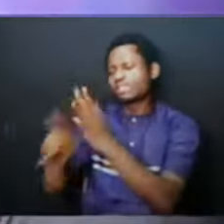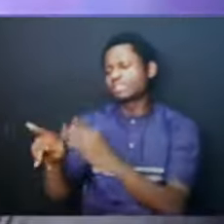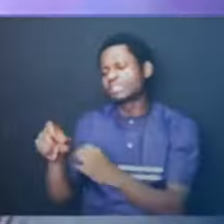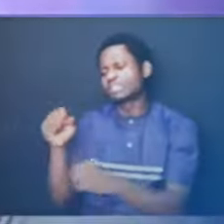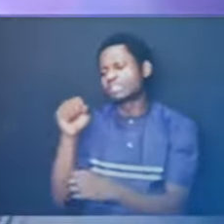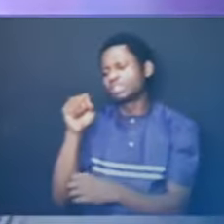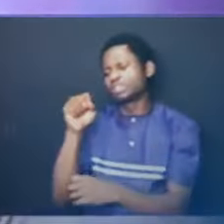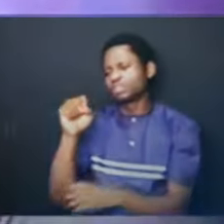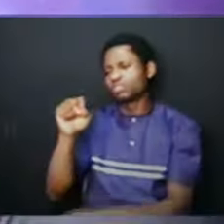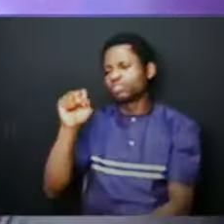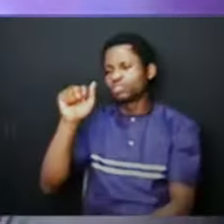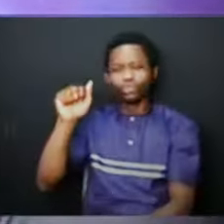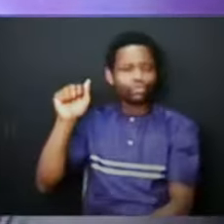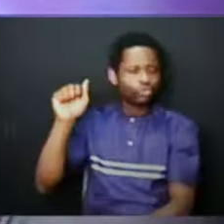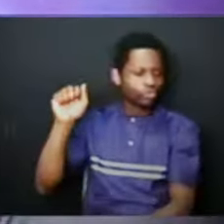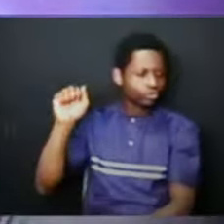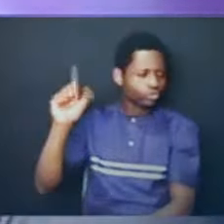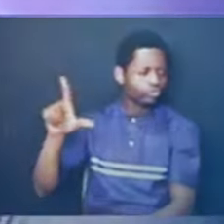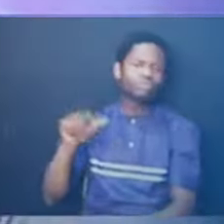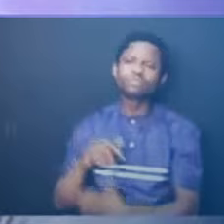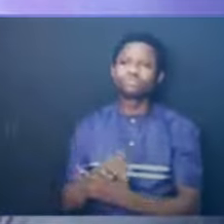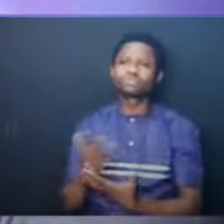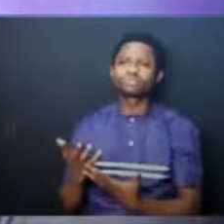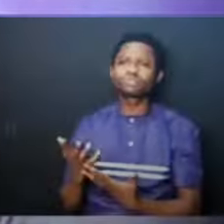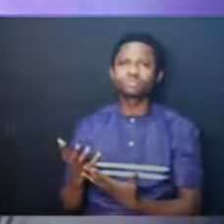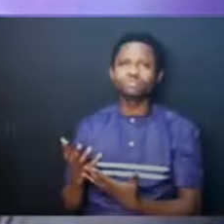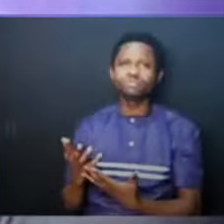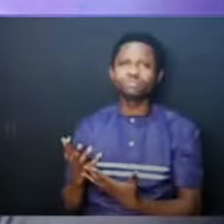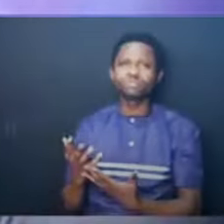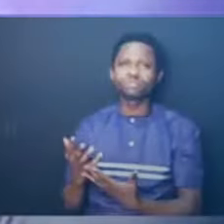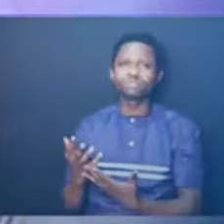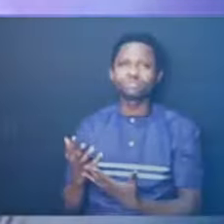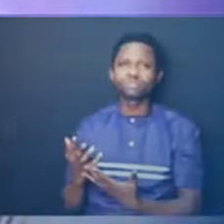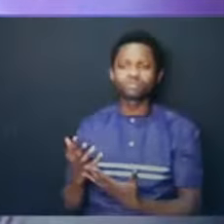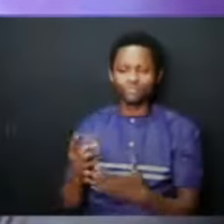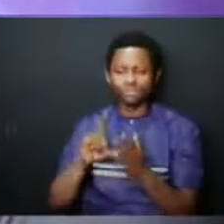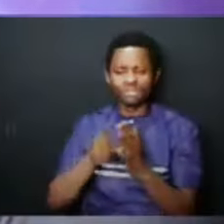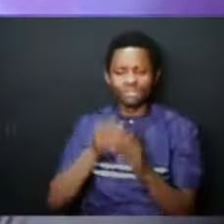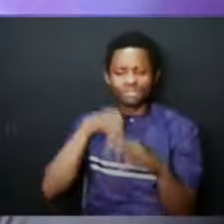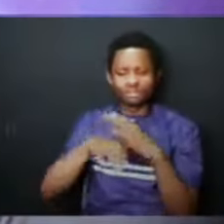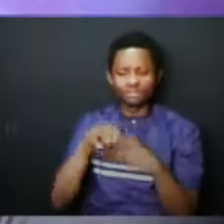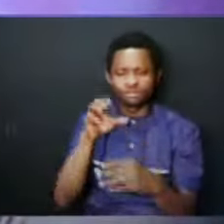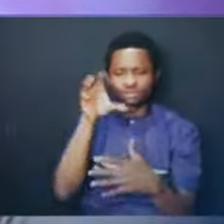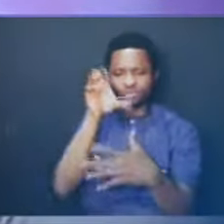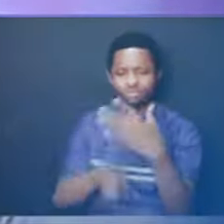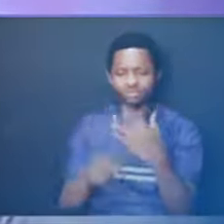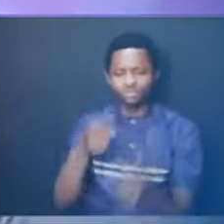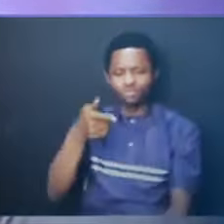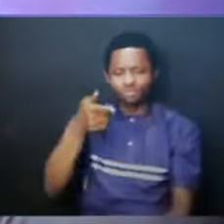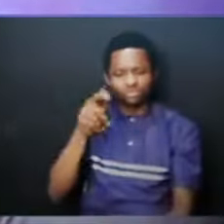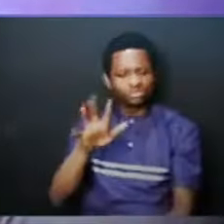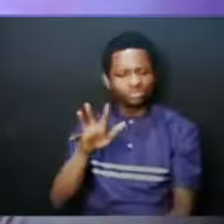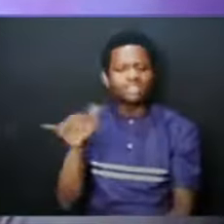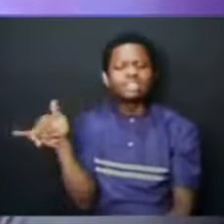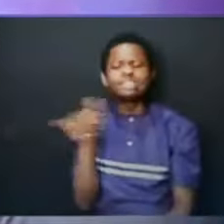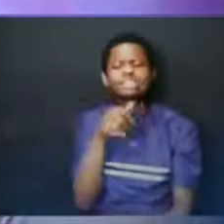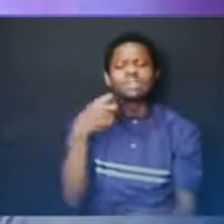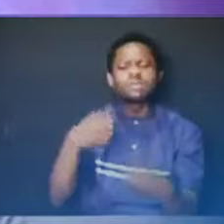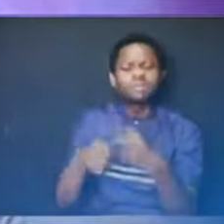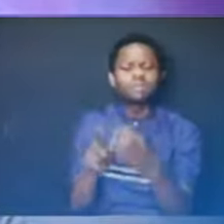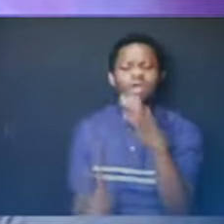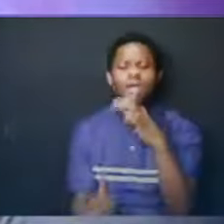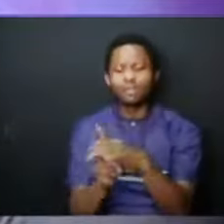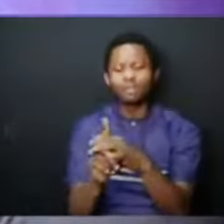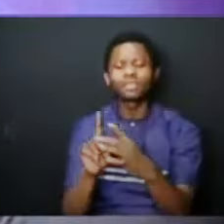in chapter 25, the same issue comes up unexpectedly and he is about to act in